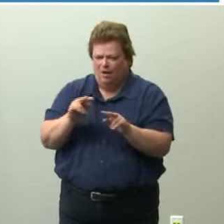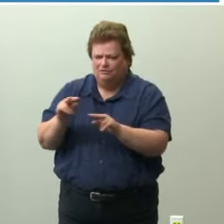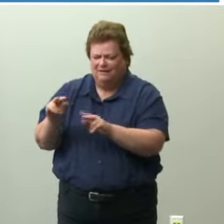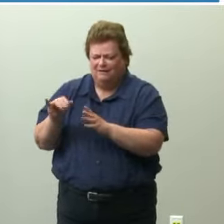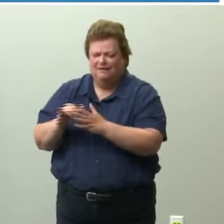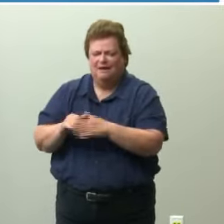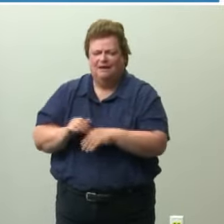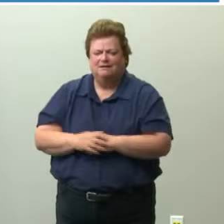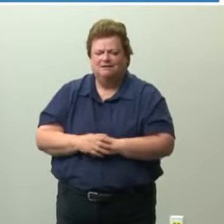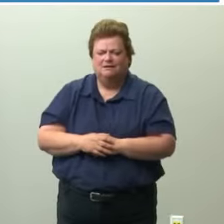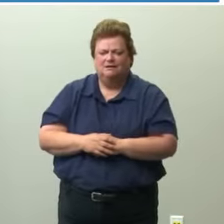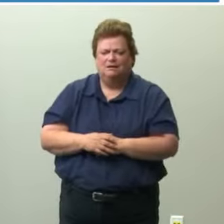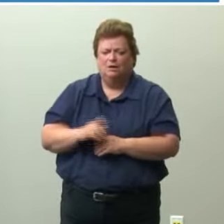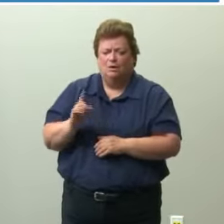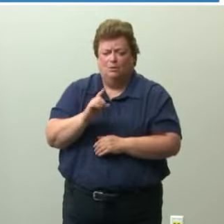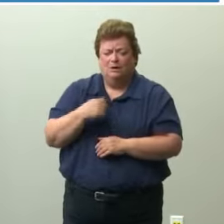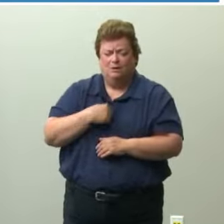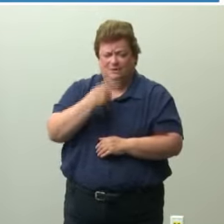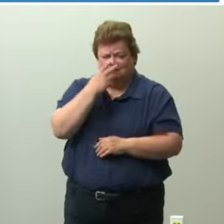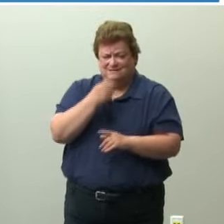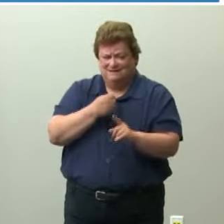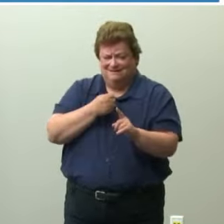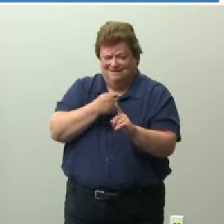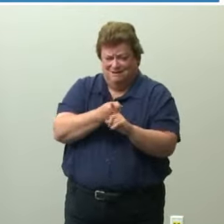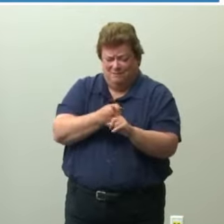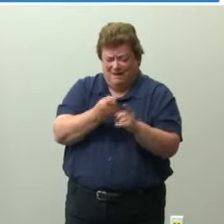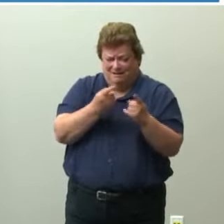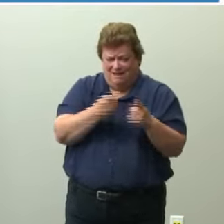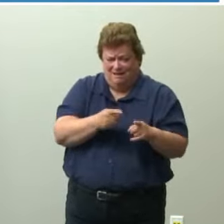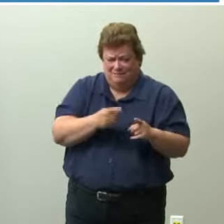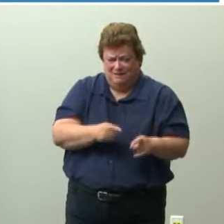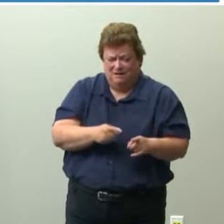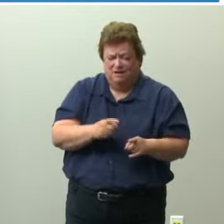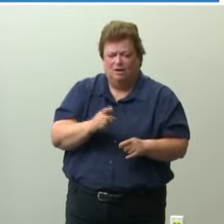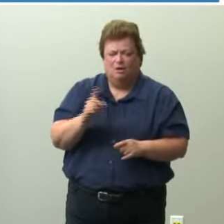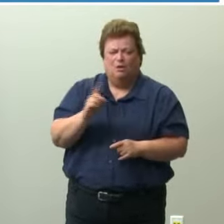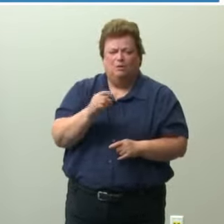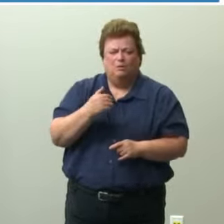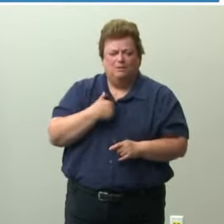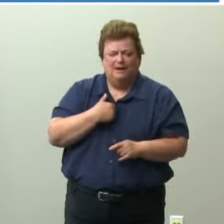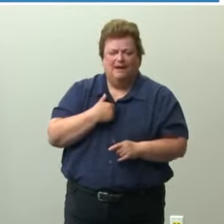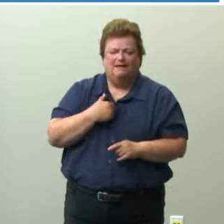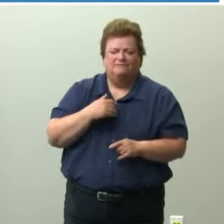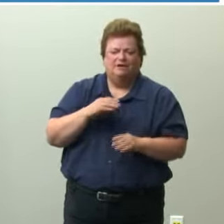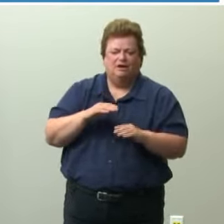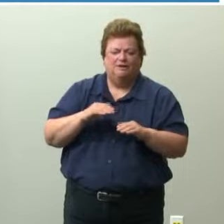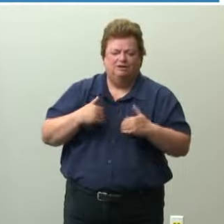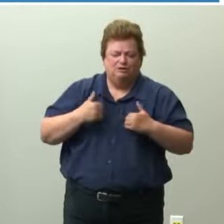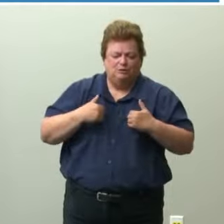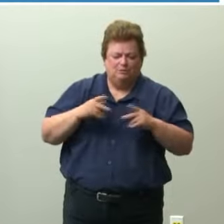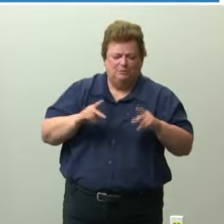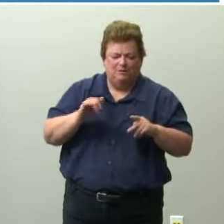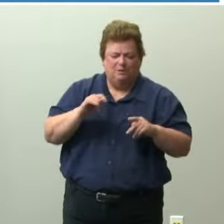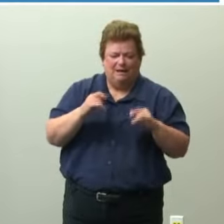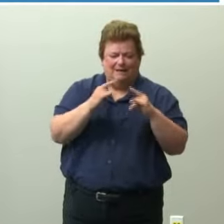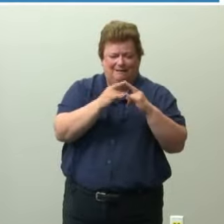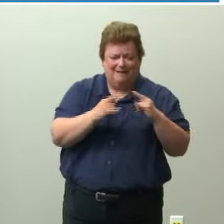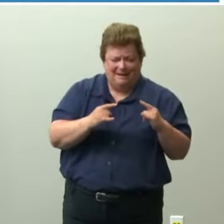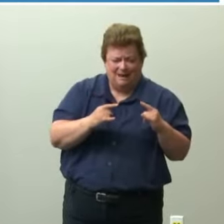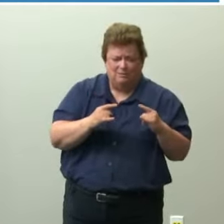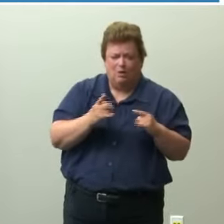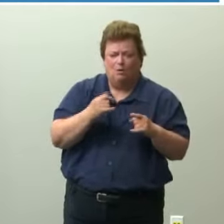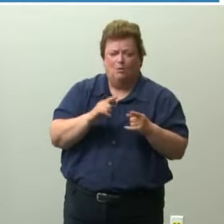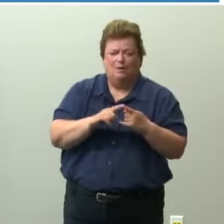we're seeing impact is when we've had youth at camps and other activities where they've both